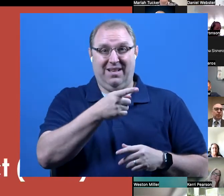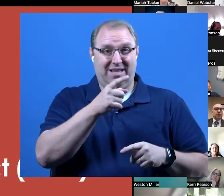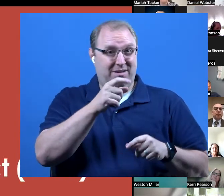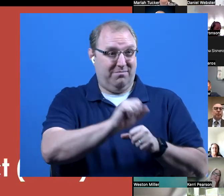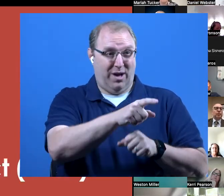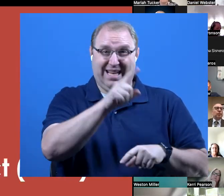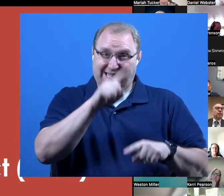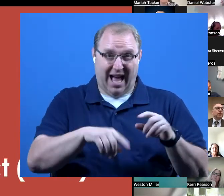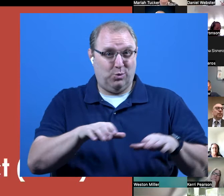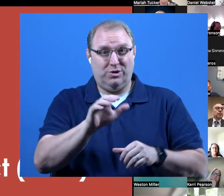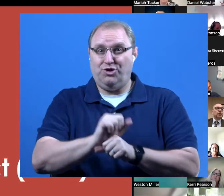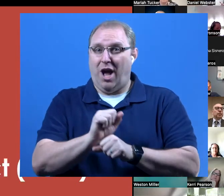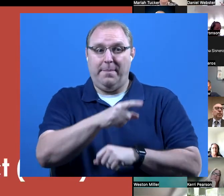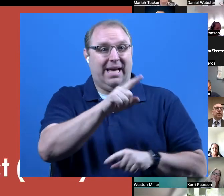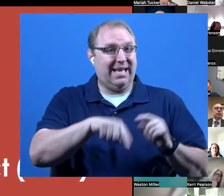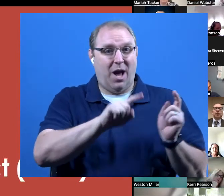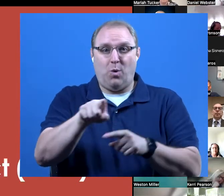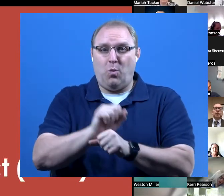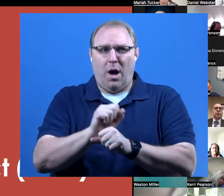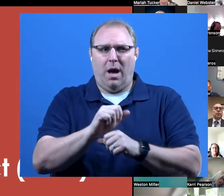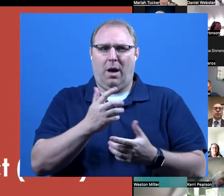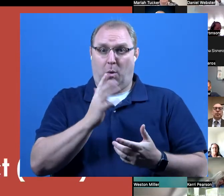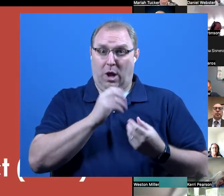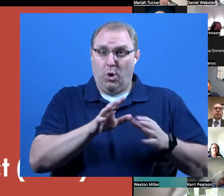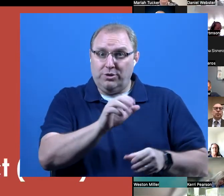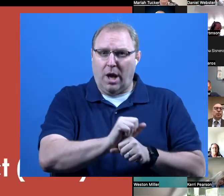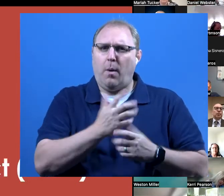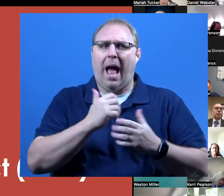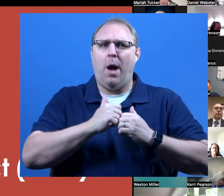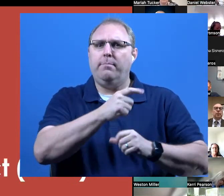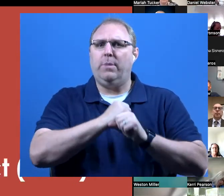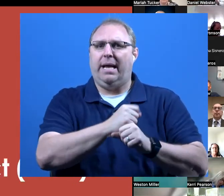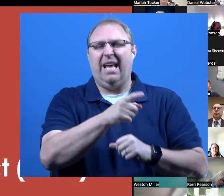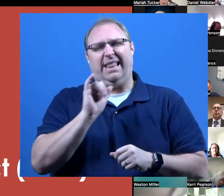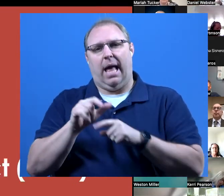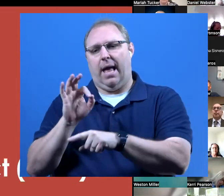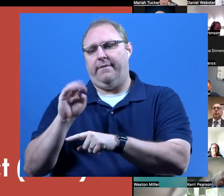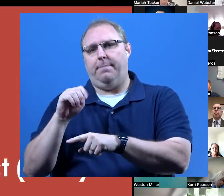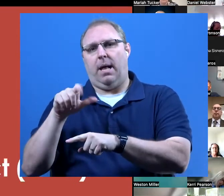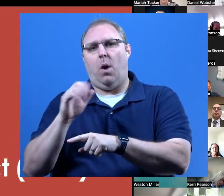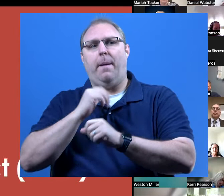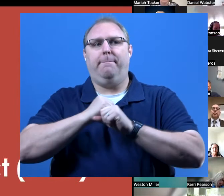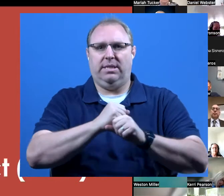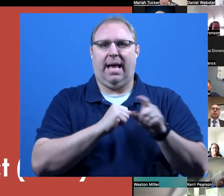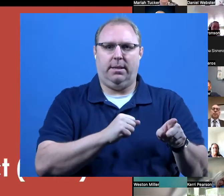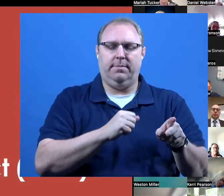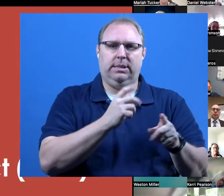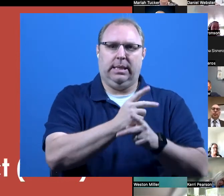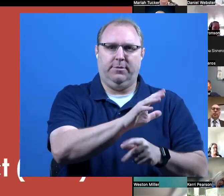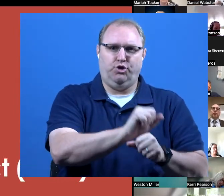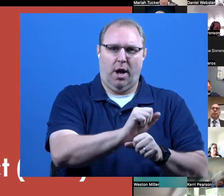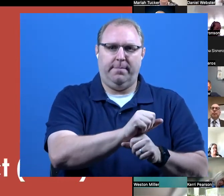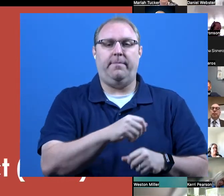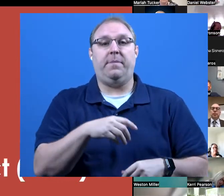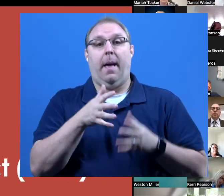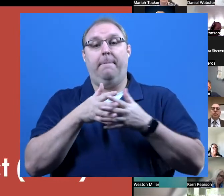Leave Act does. Americans with Disabilities Act is very distinctly different than FMLA because it says when an